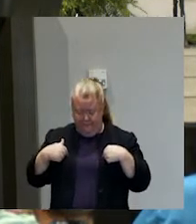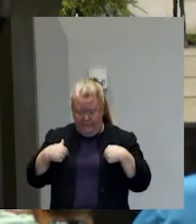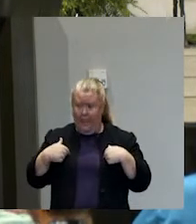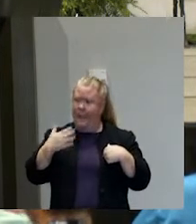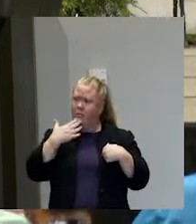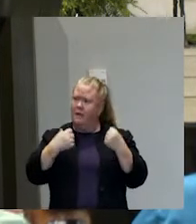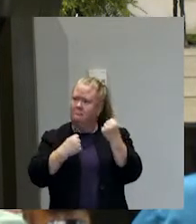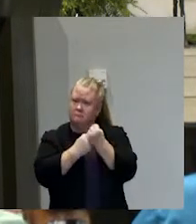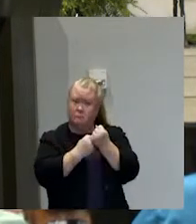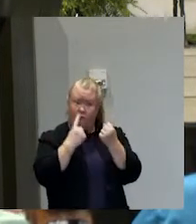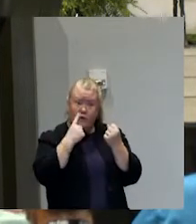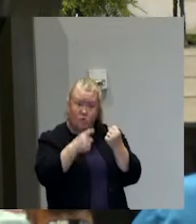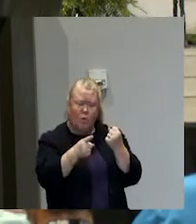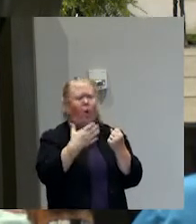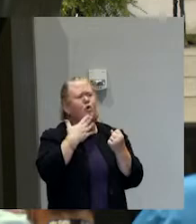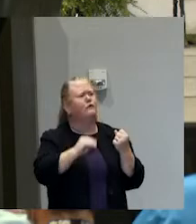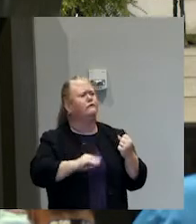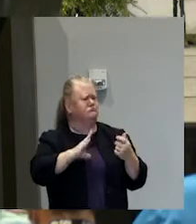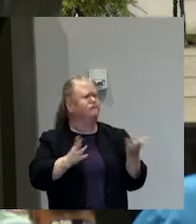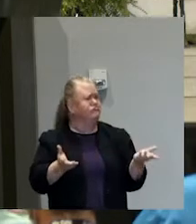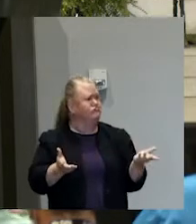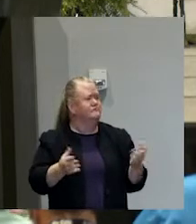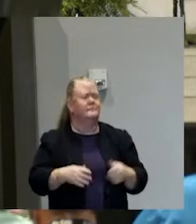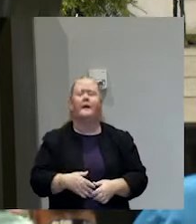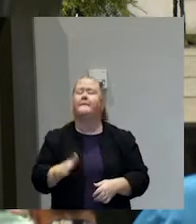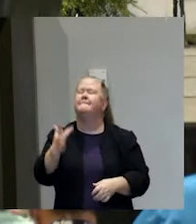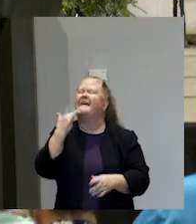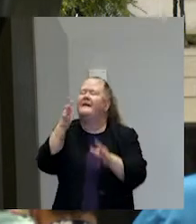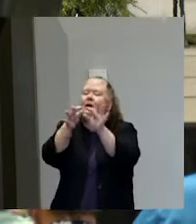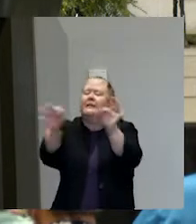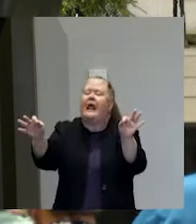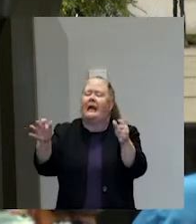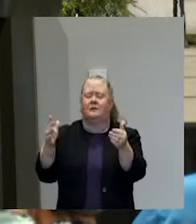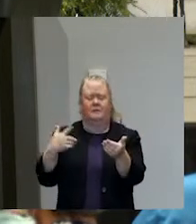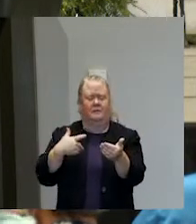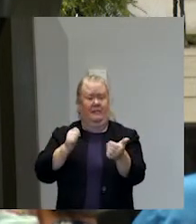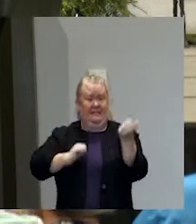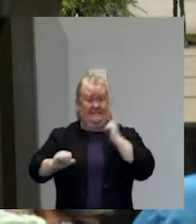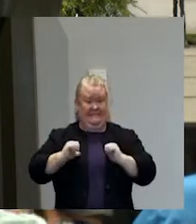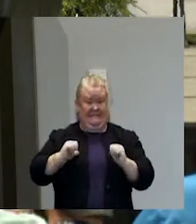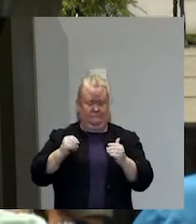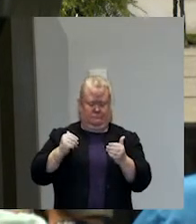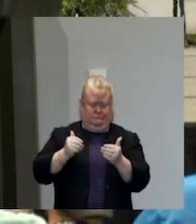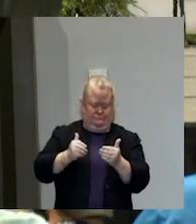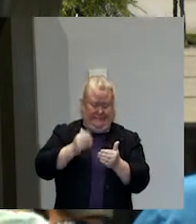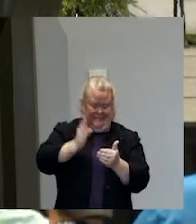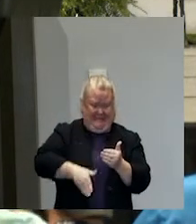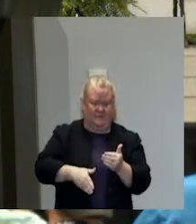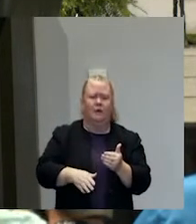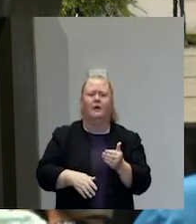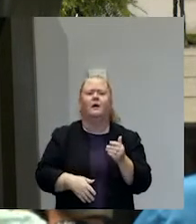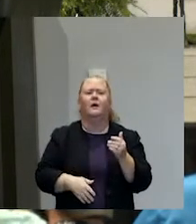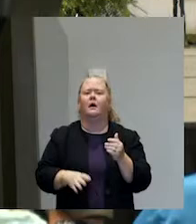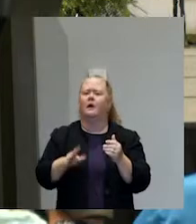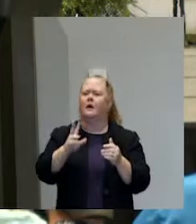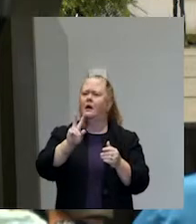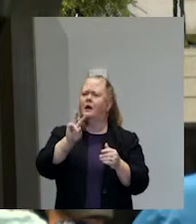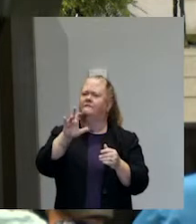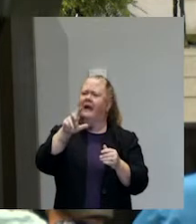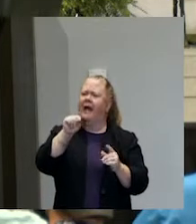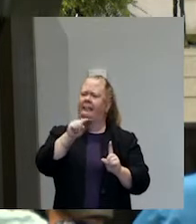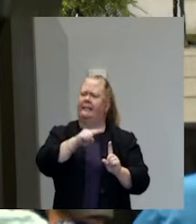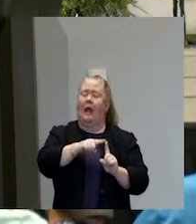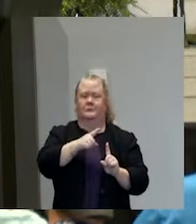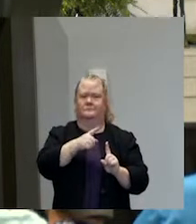self-esteem. It's one of my favorite lines in the show, toward the end of the season. Violet, I was about to say